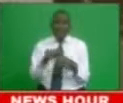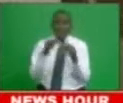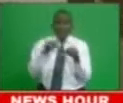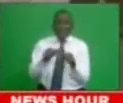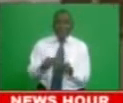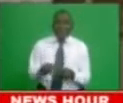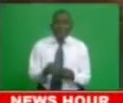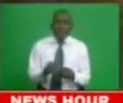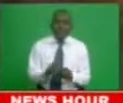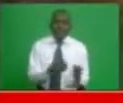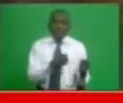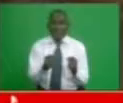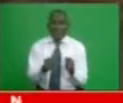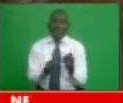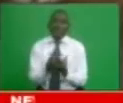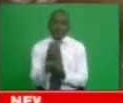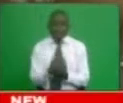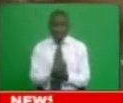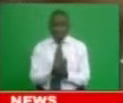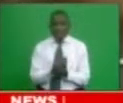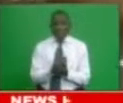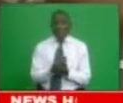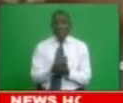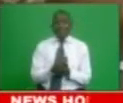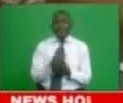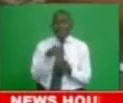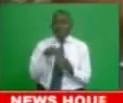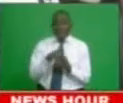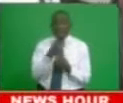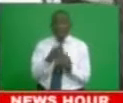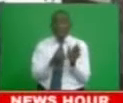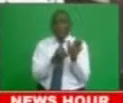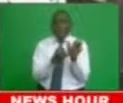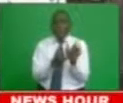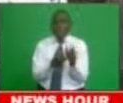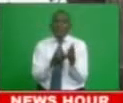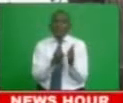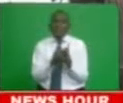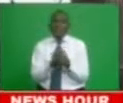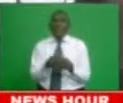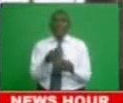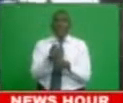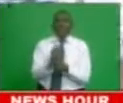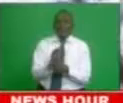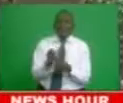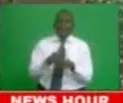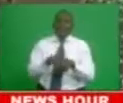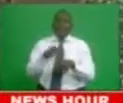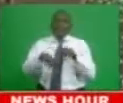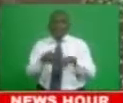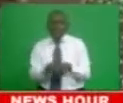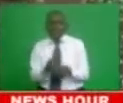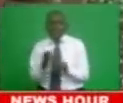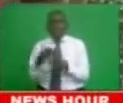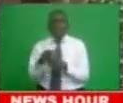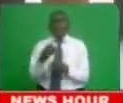and growth of banking institutions. Notable among the indicators are deposits, advances, short-term investments,